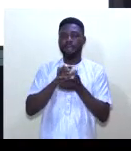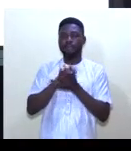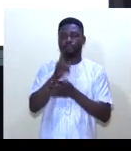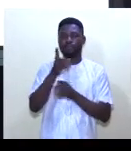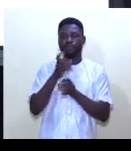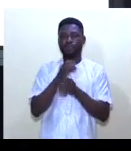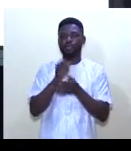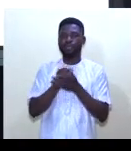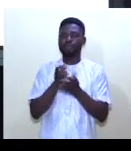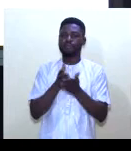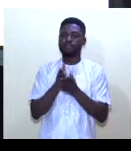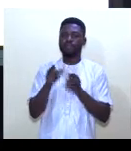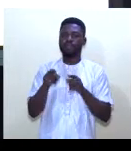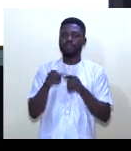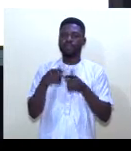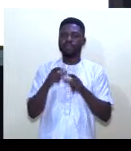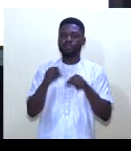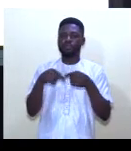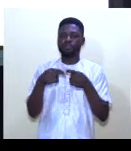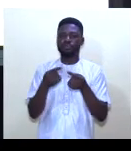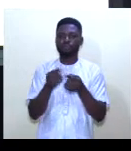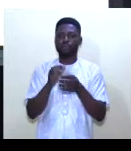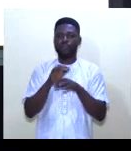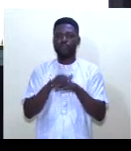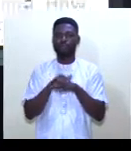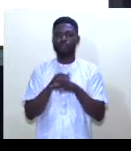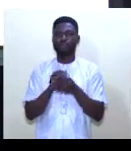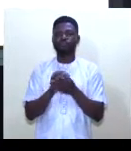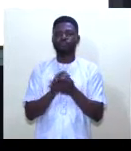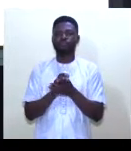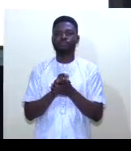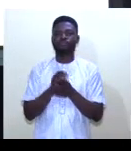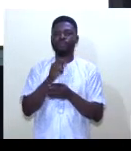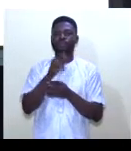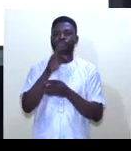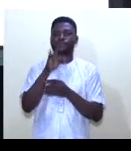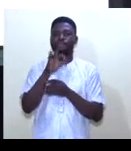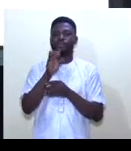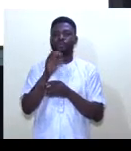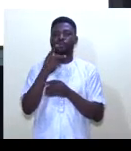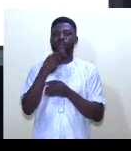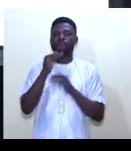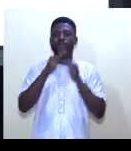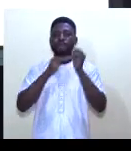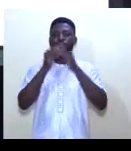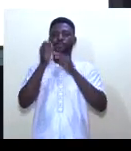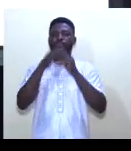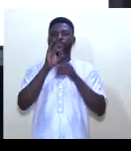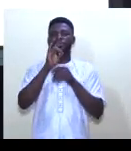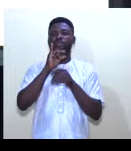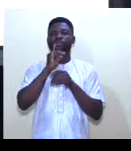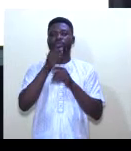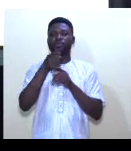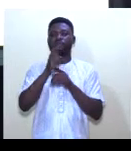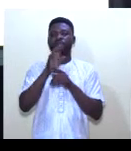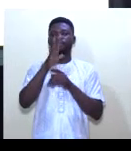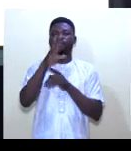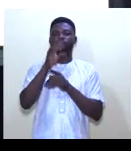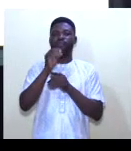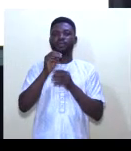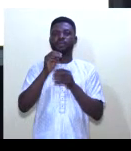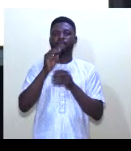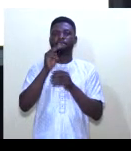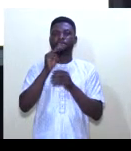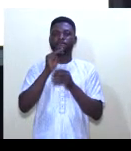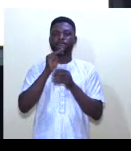I believe you got that right. So let's move on. A block of building is 150